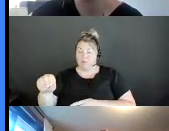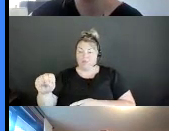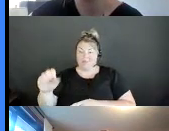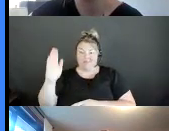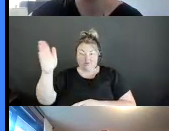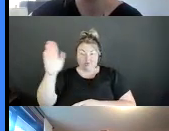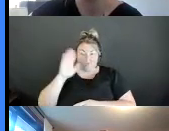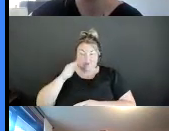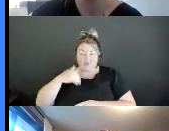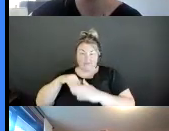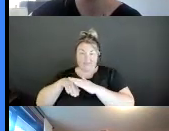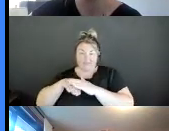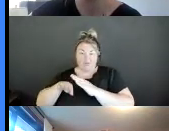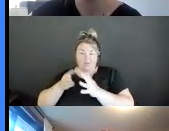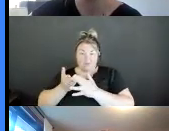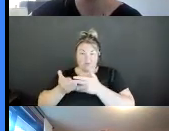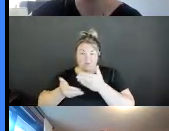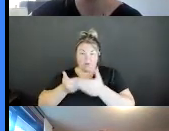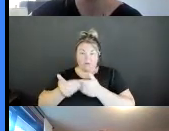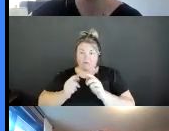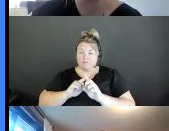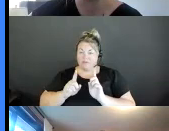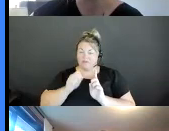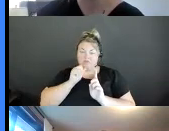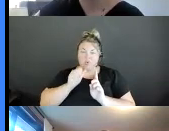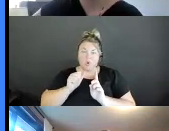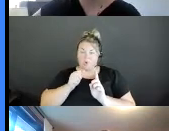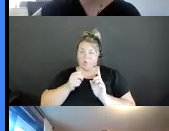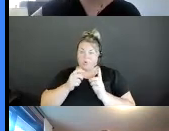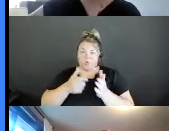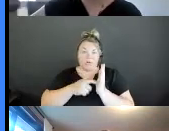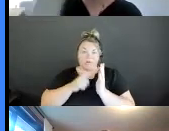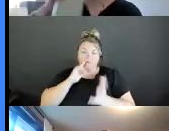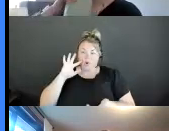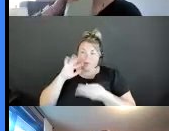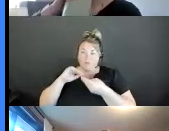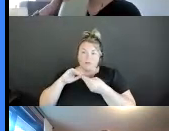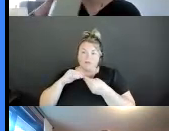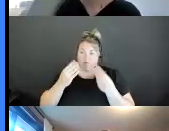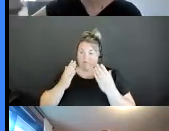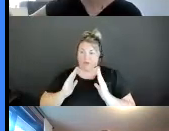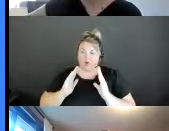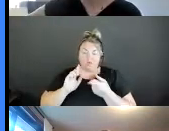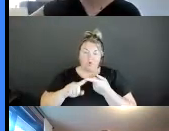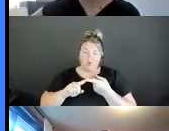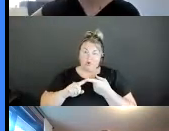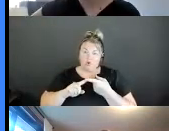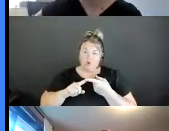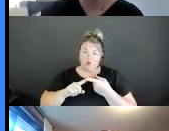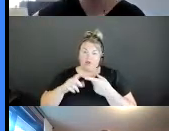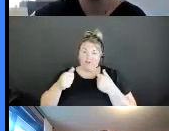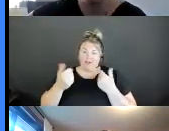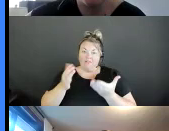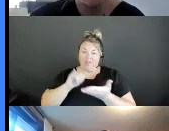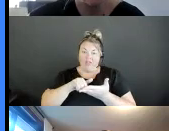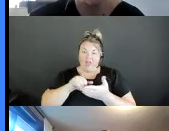through that process, but there's no requirement for comprehensive providers to deliver that